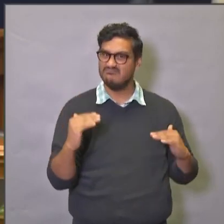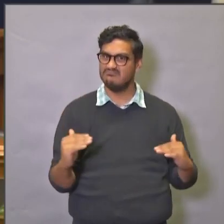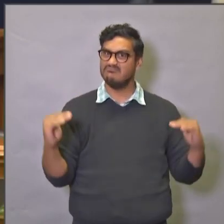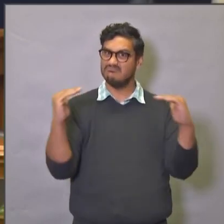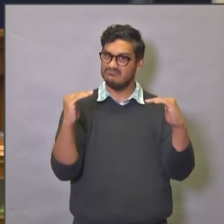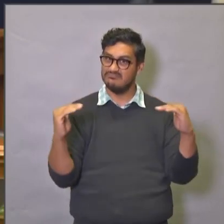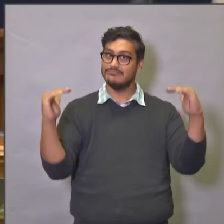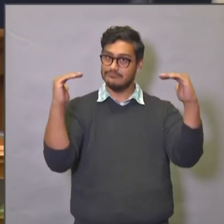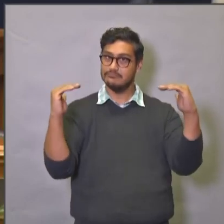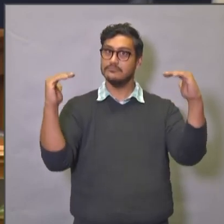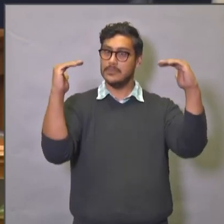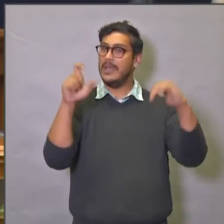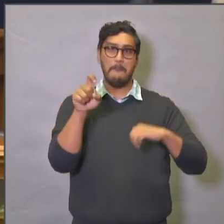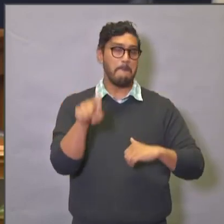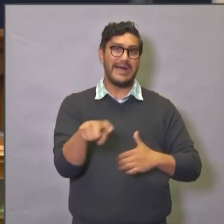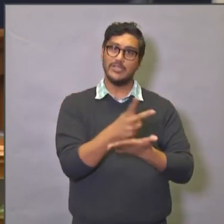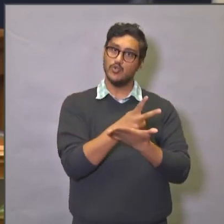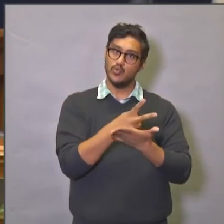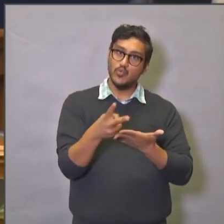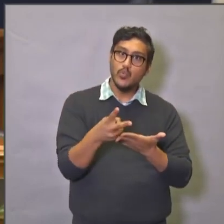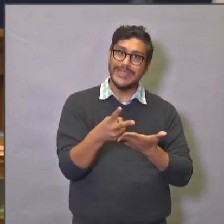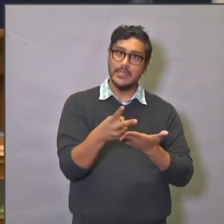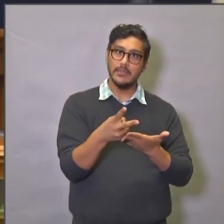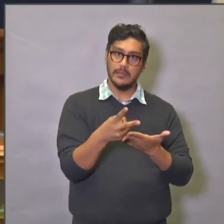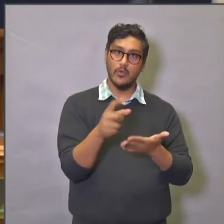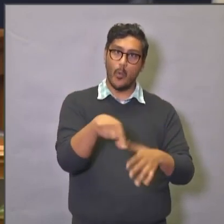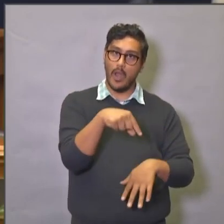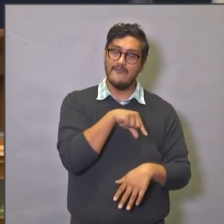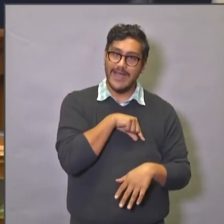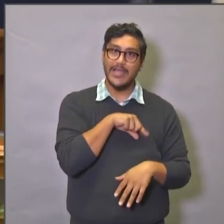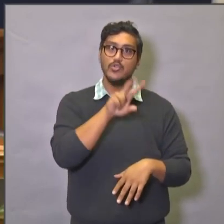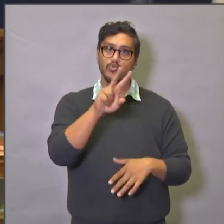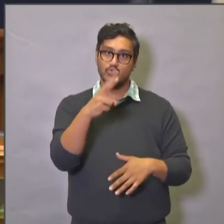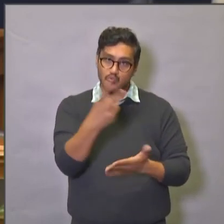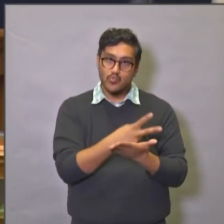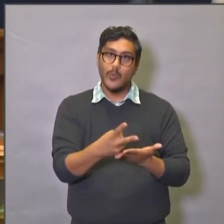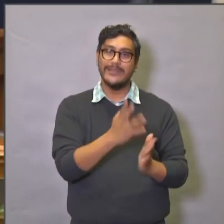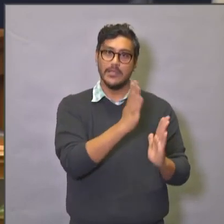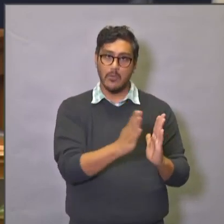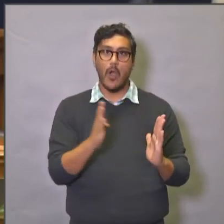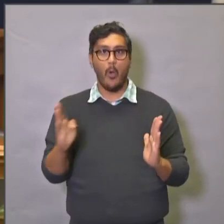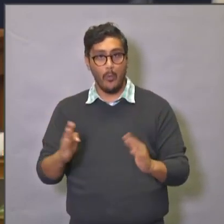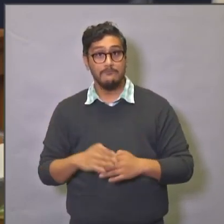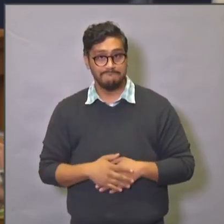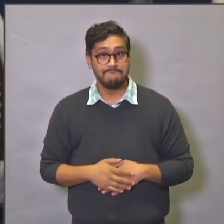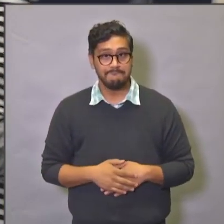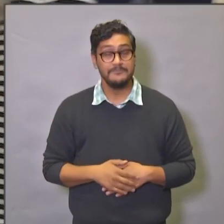we see the state's metrics that get posted tomorrow. And with that, we'll take the next question.